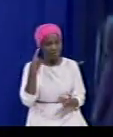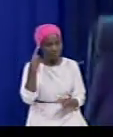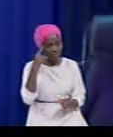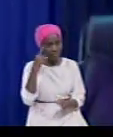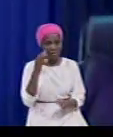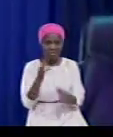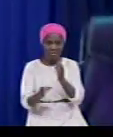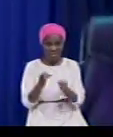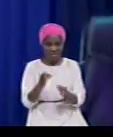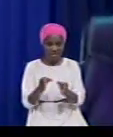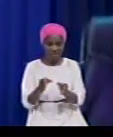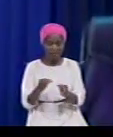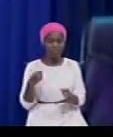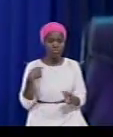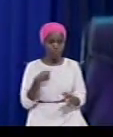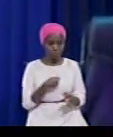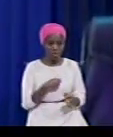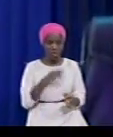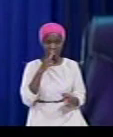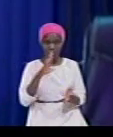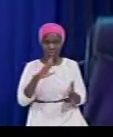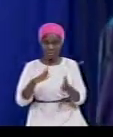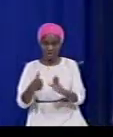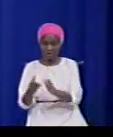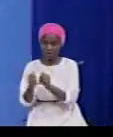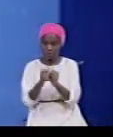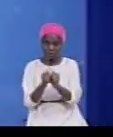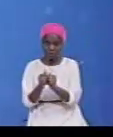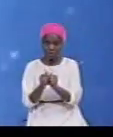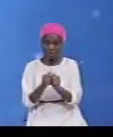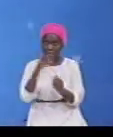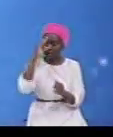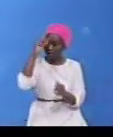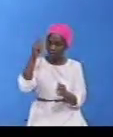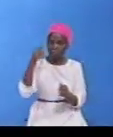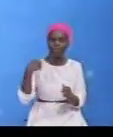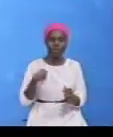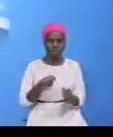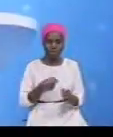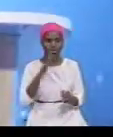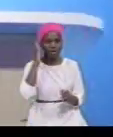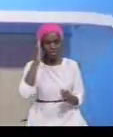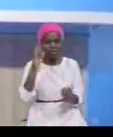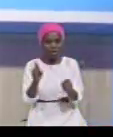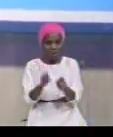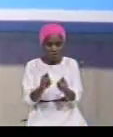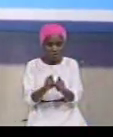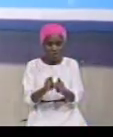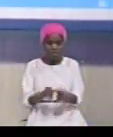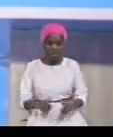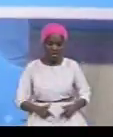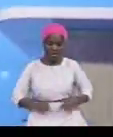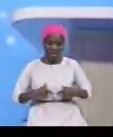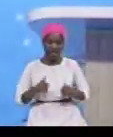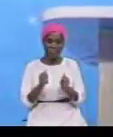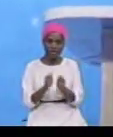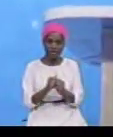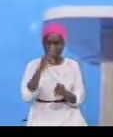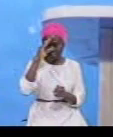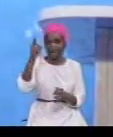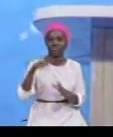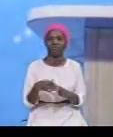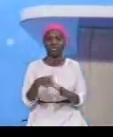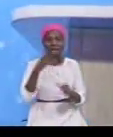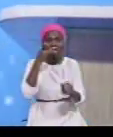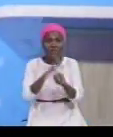if we'll be dead with him, we shall also live with him. You see all the promises of the Bible. You cannot